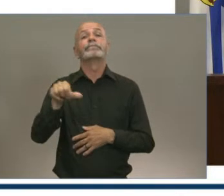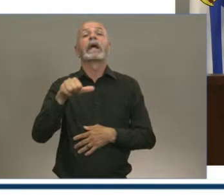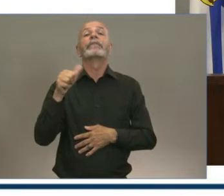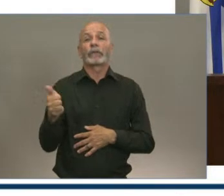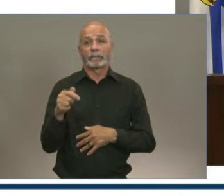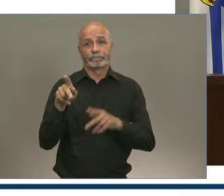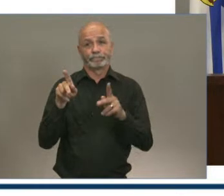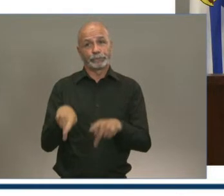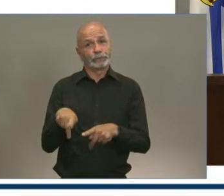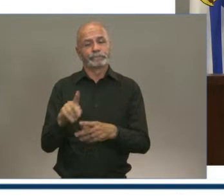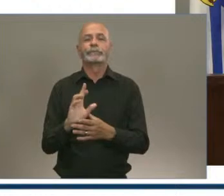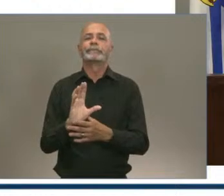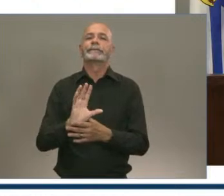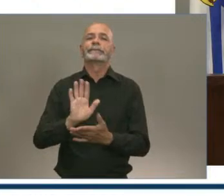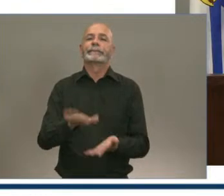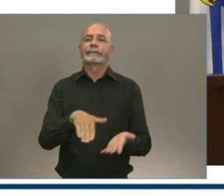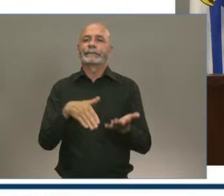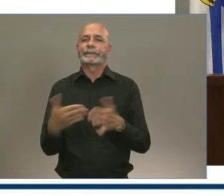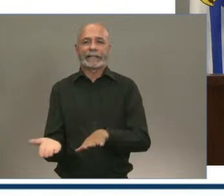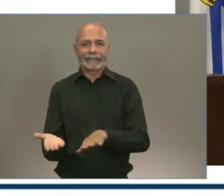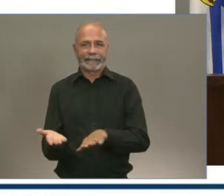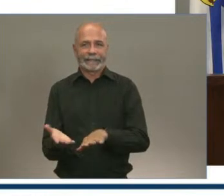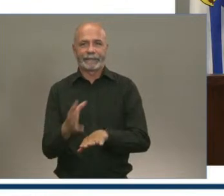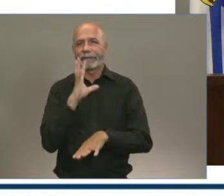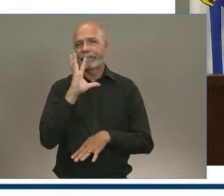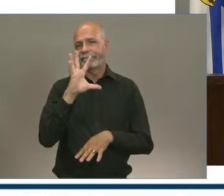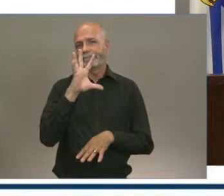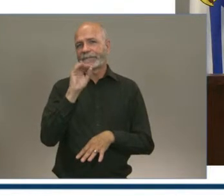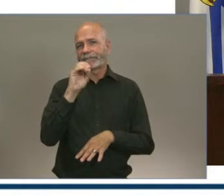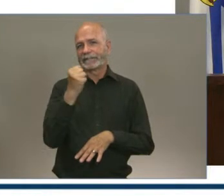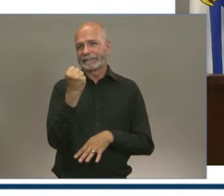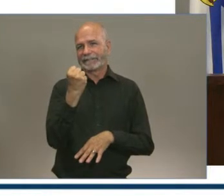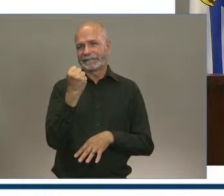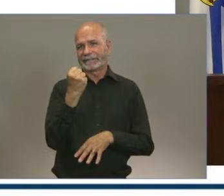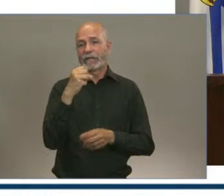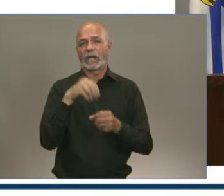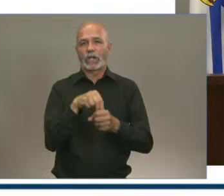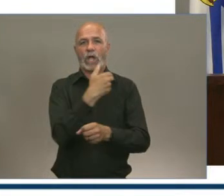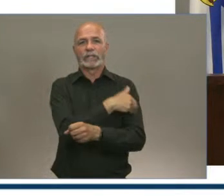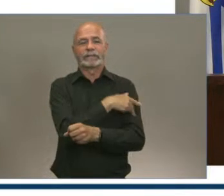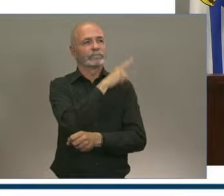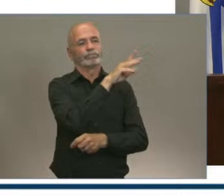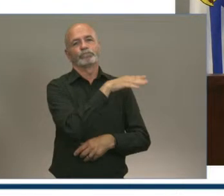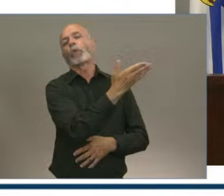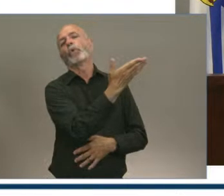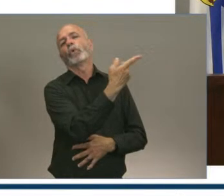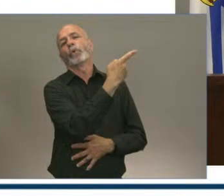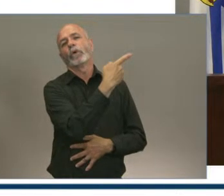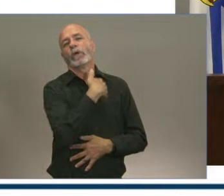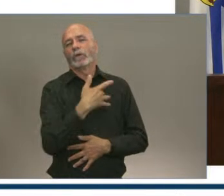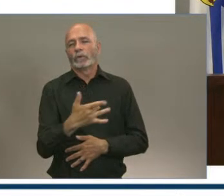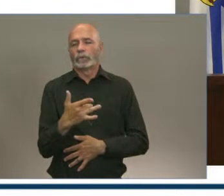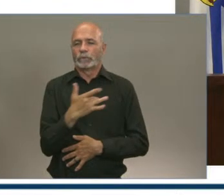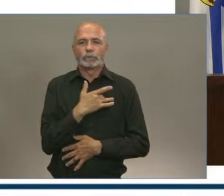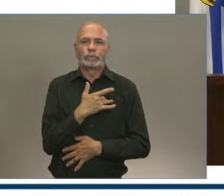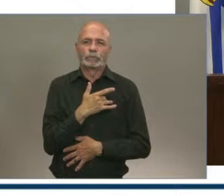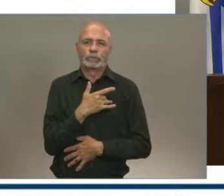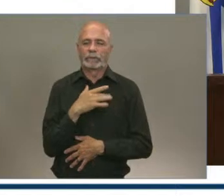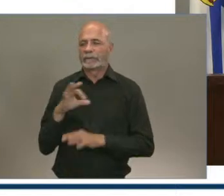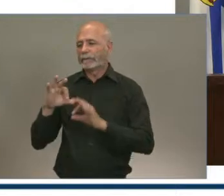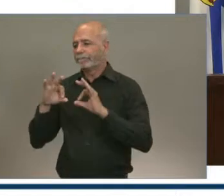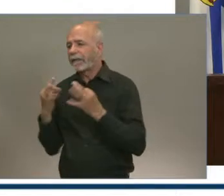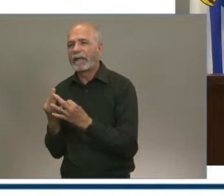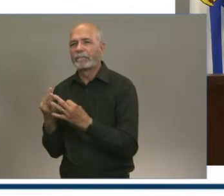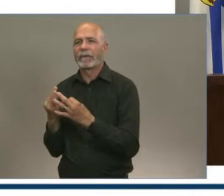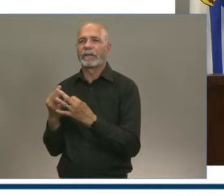individual was in their 50s and died in the hospital. So our condolences on behalf of all Nova Scotians go out to the loved ones of the individual